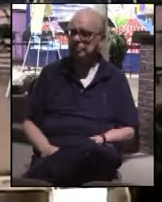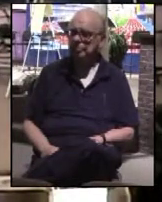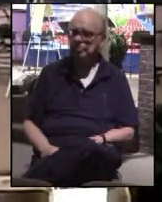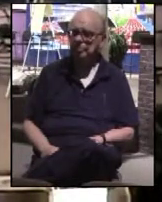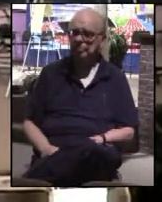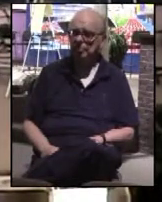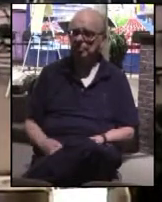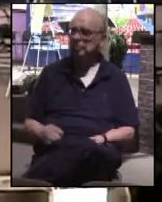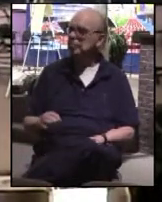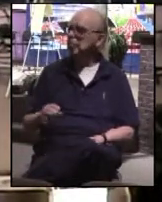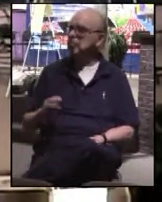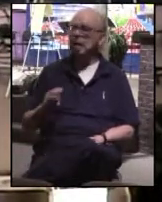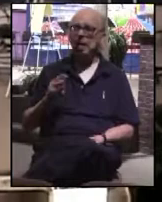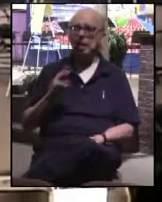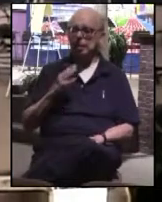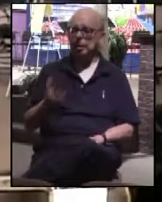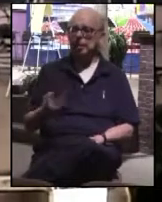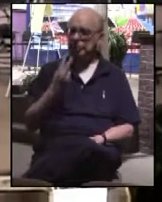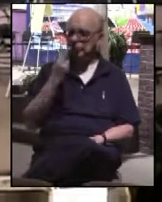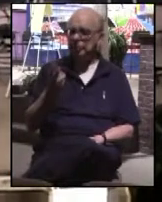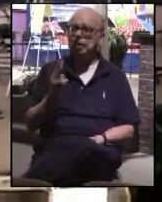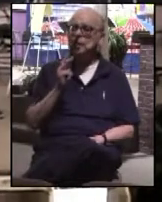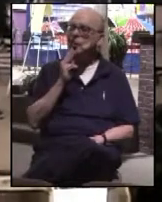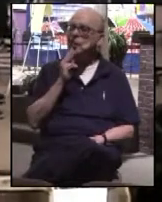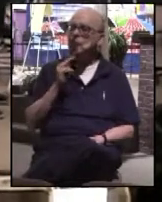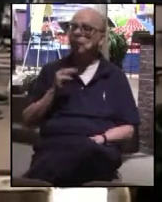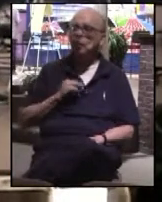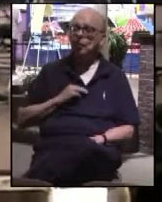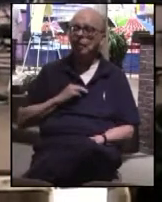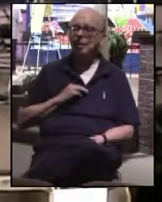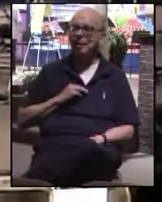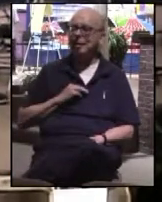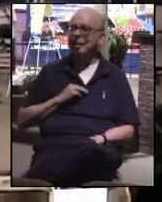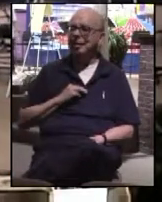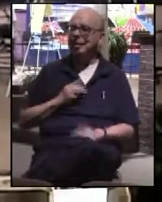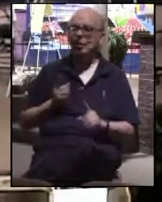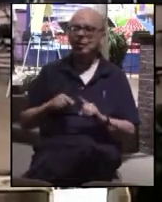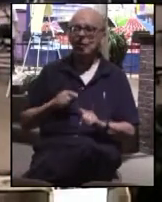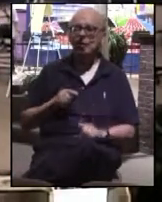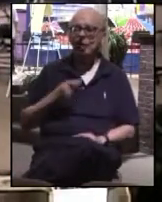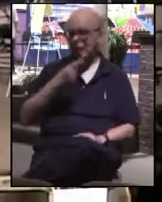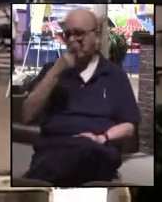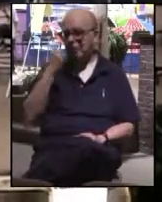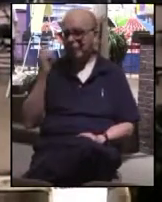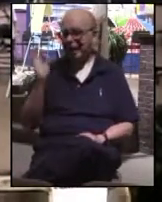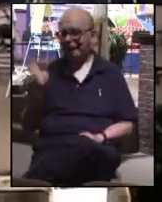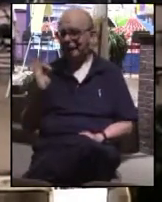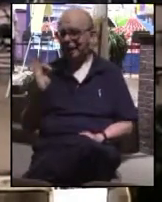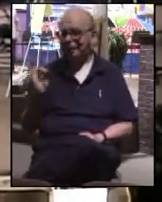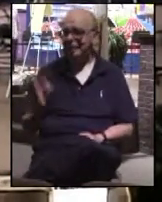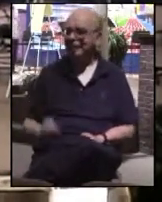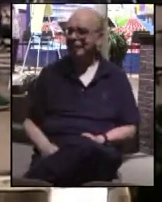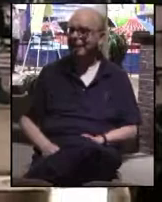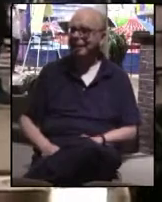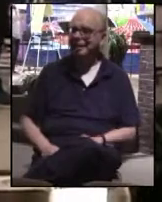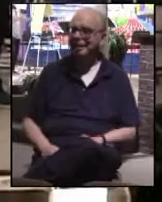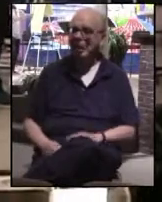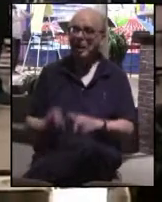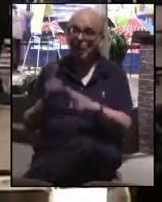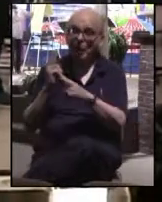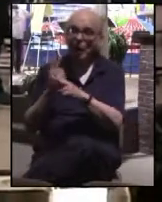This is Walmart. Black Friday. Black Friday. Black out.